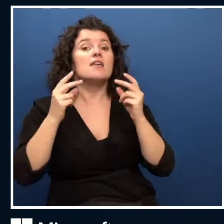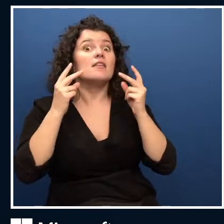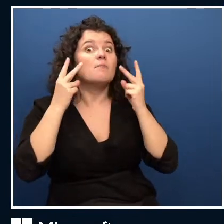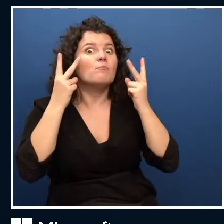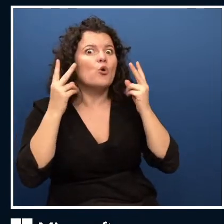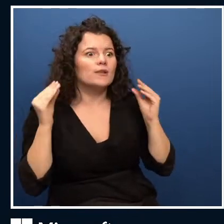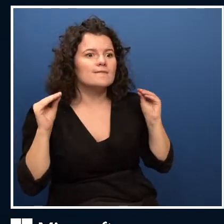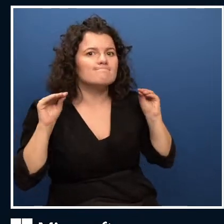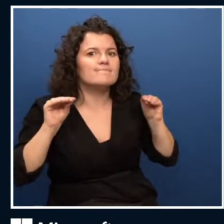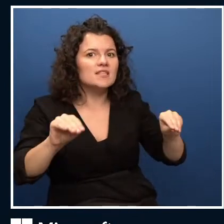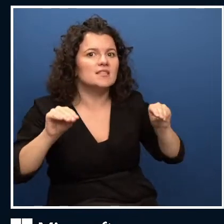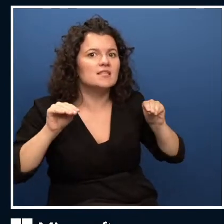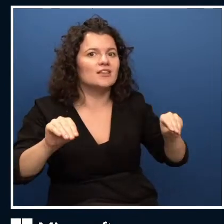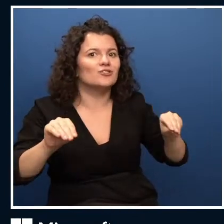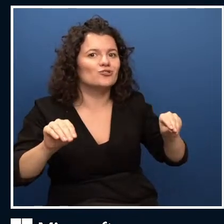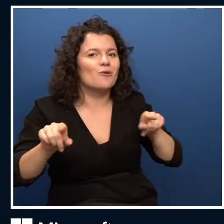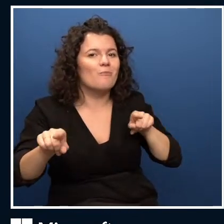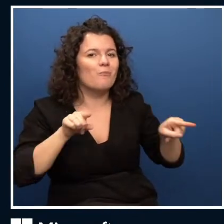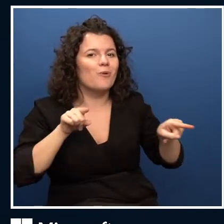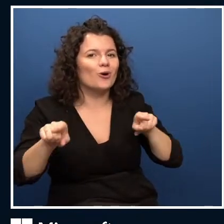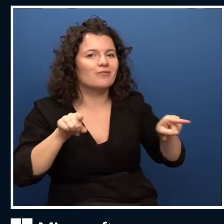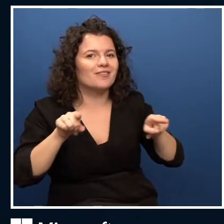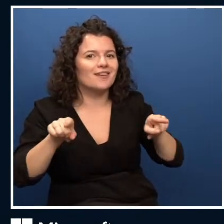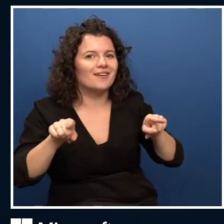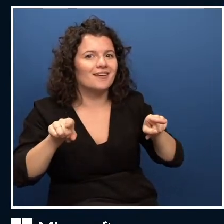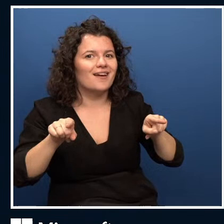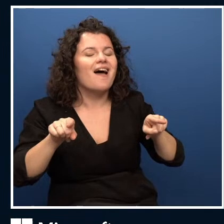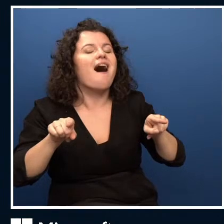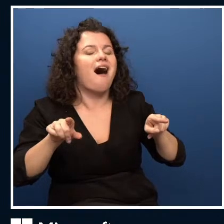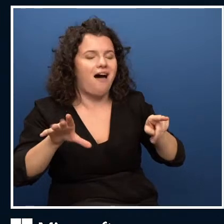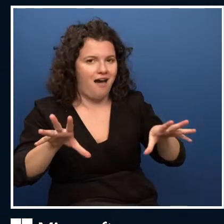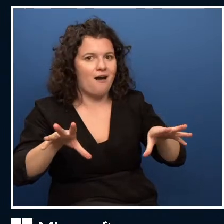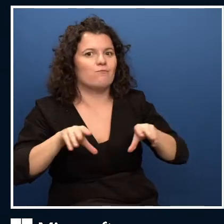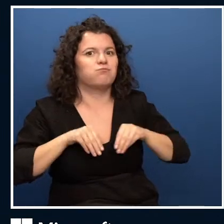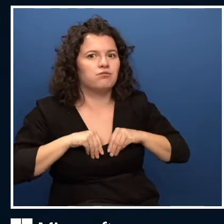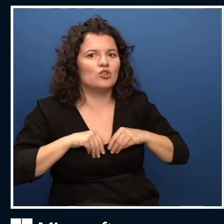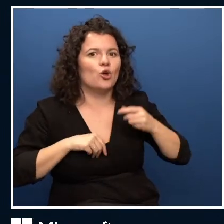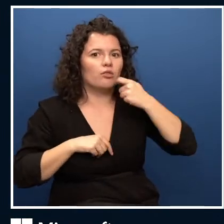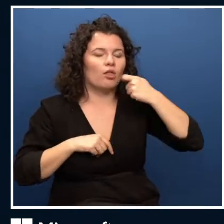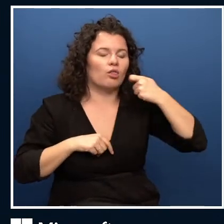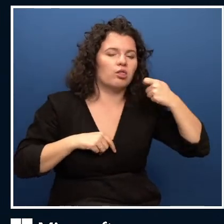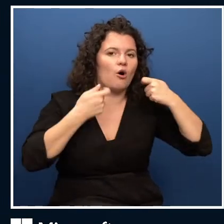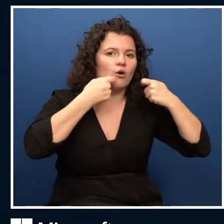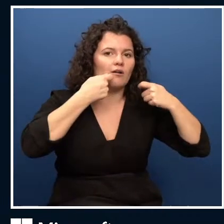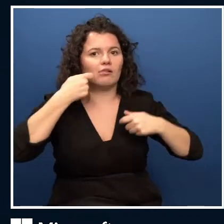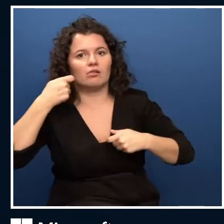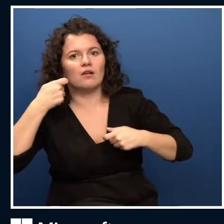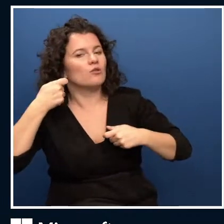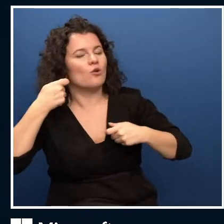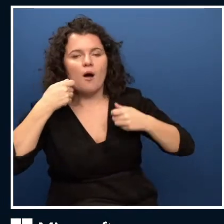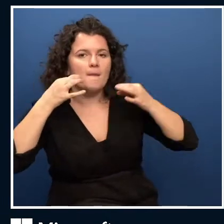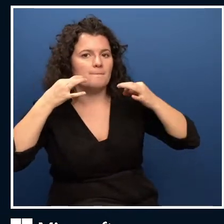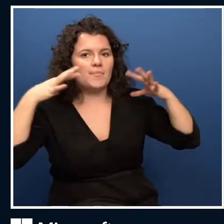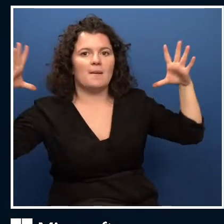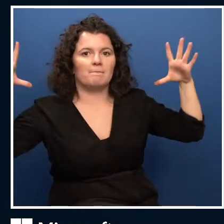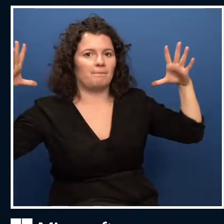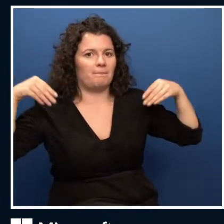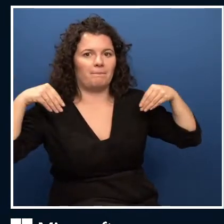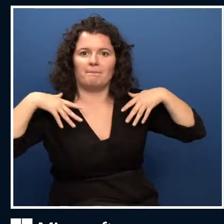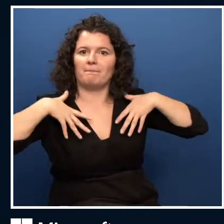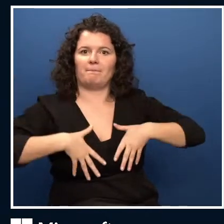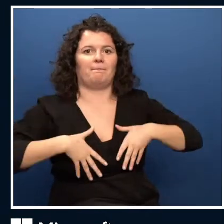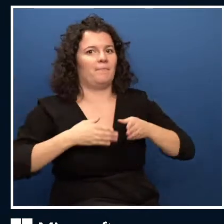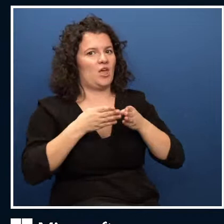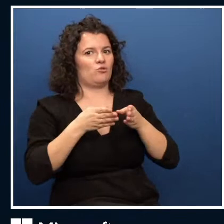people have also started to realize how important this is, especially in